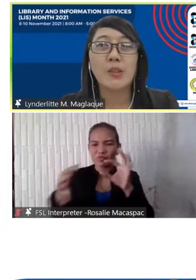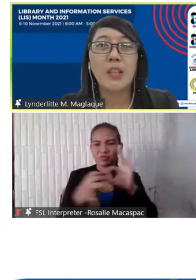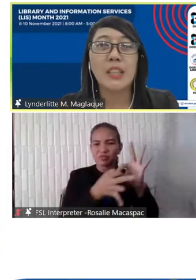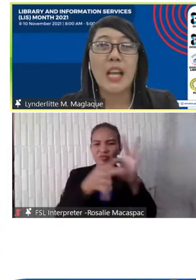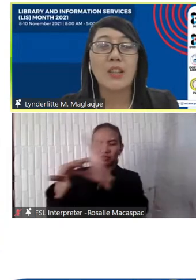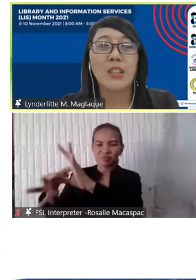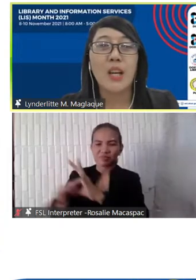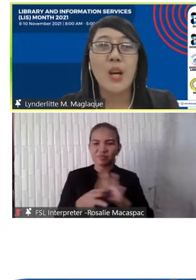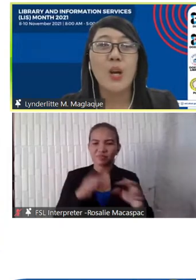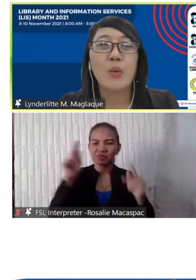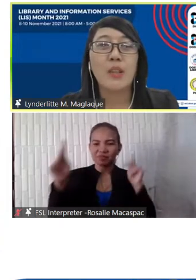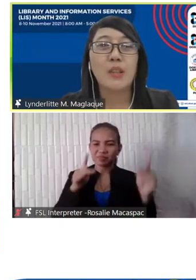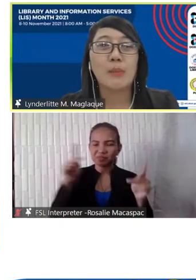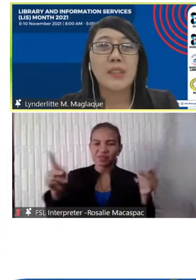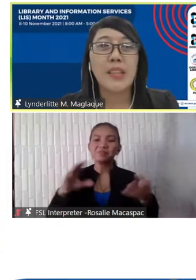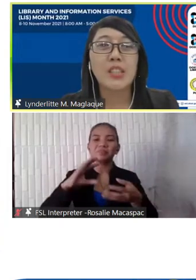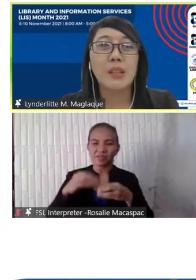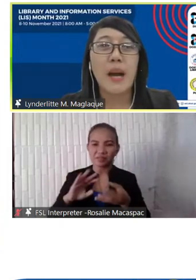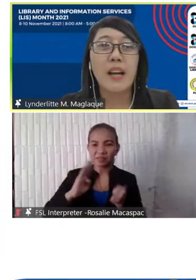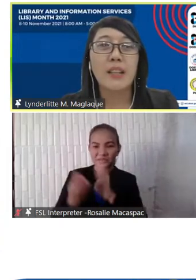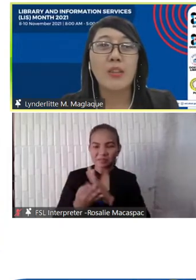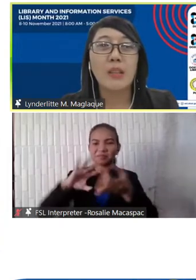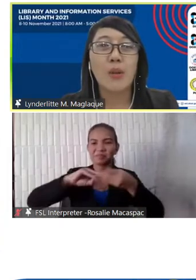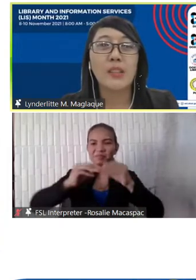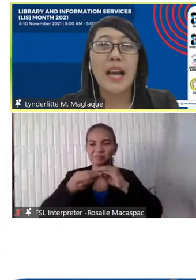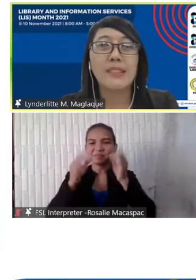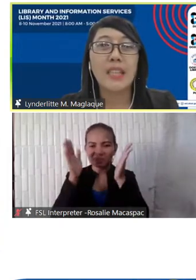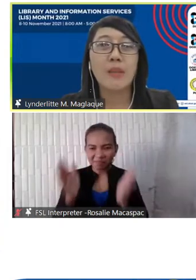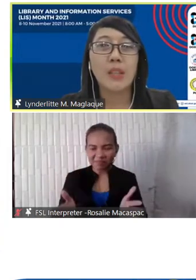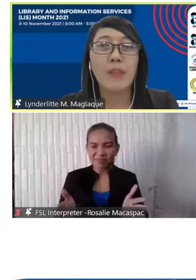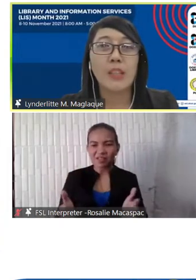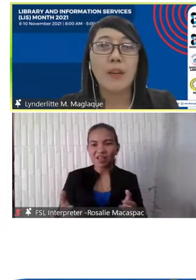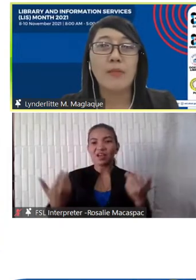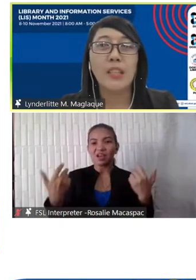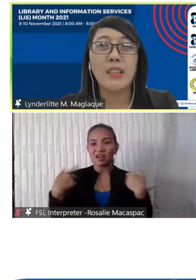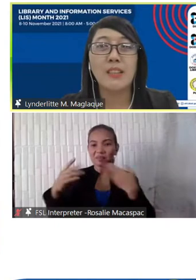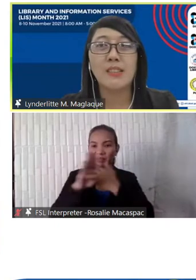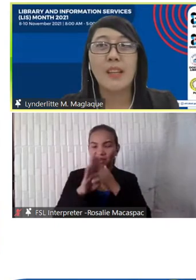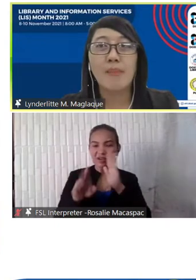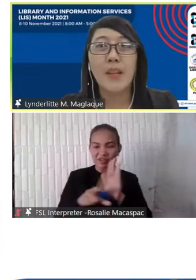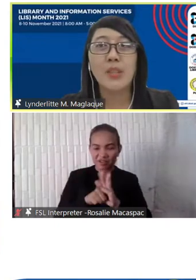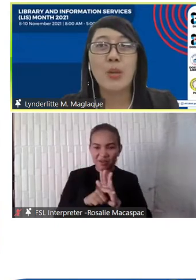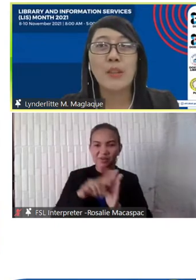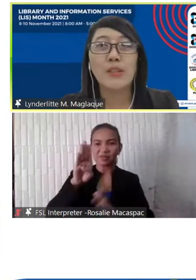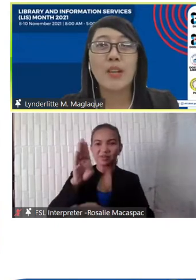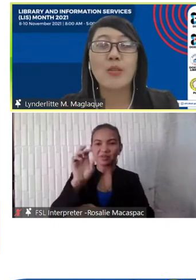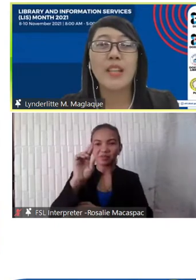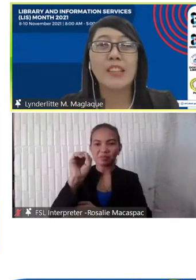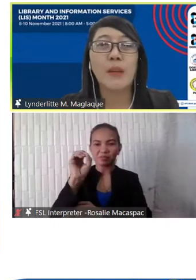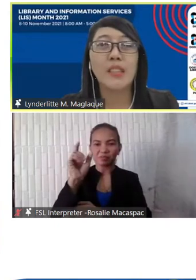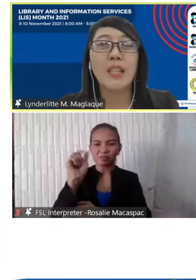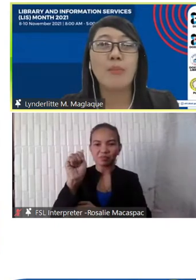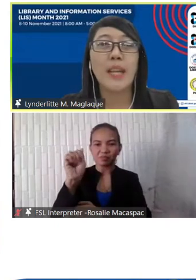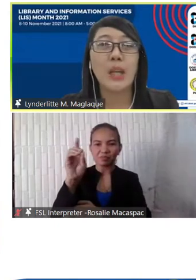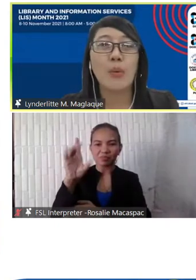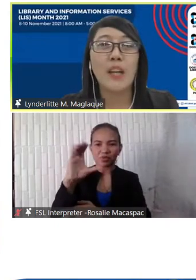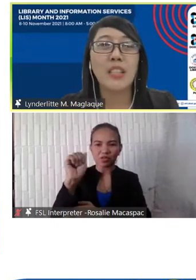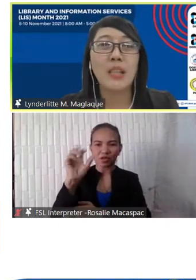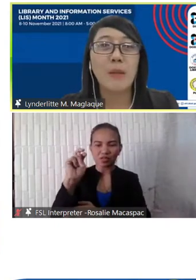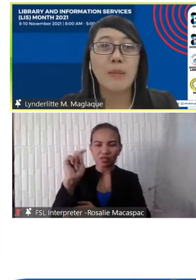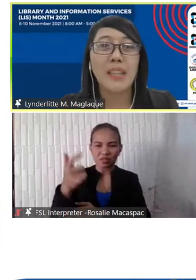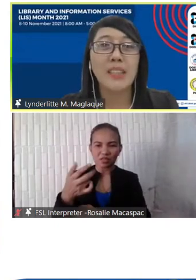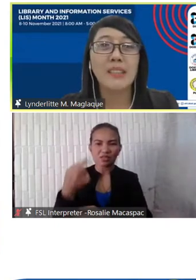be their storyteller. With her substantial background in broadcasting for the past 15 years, she was recognized by